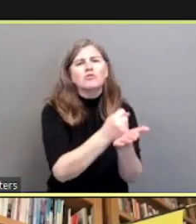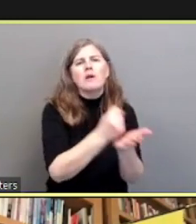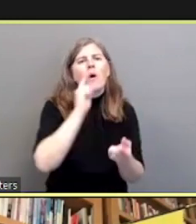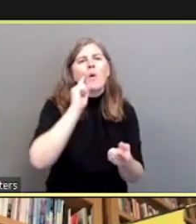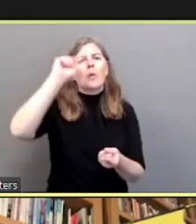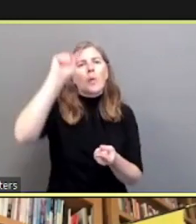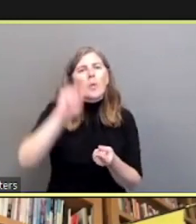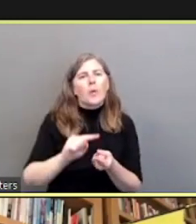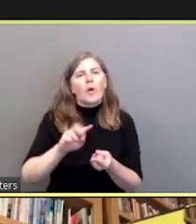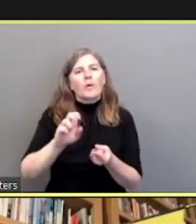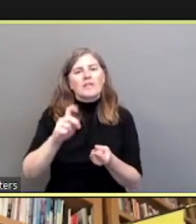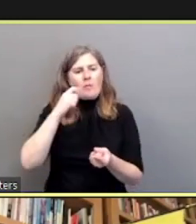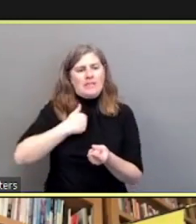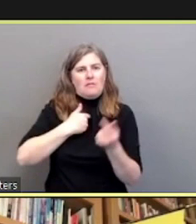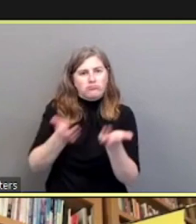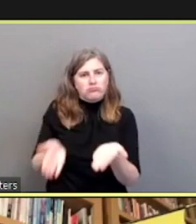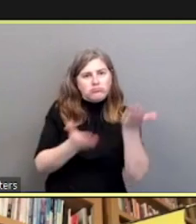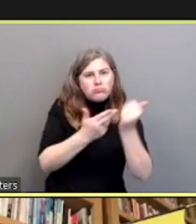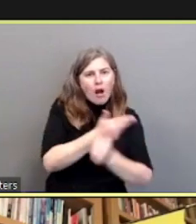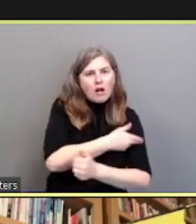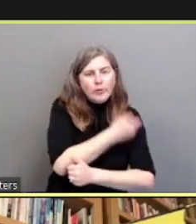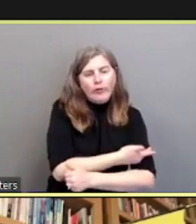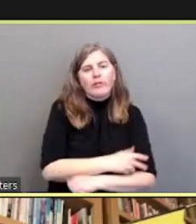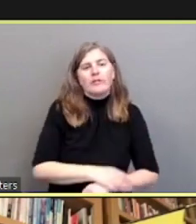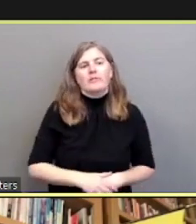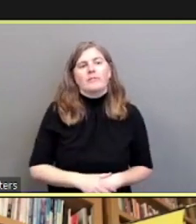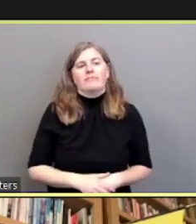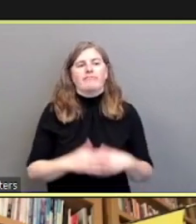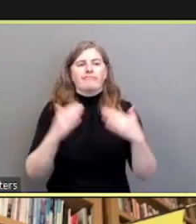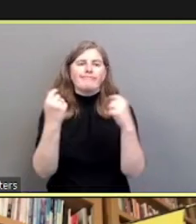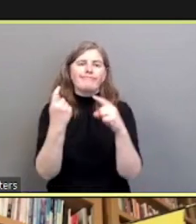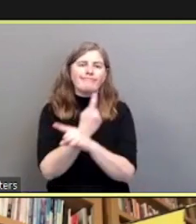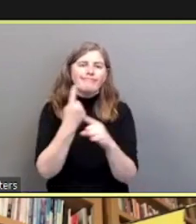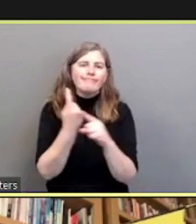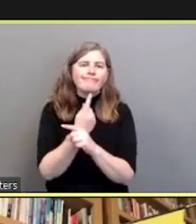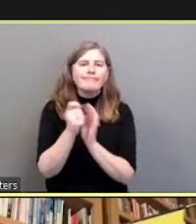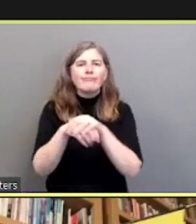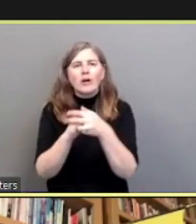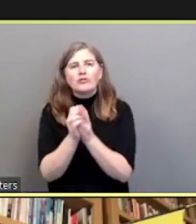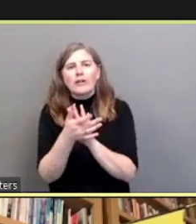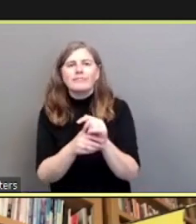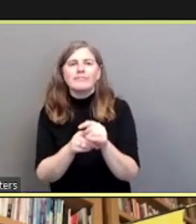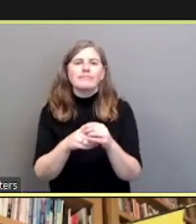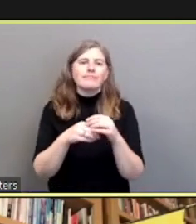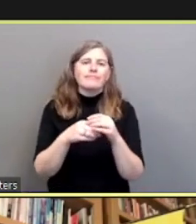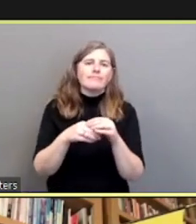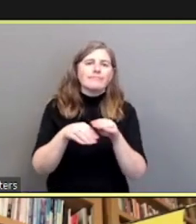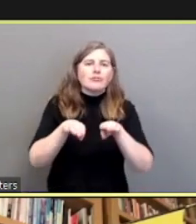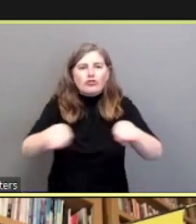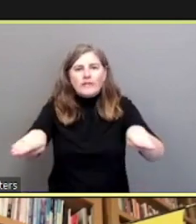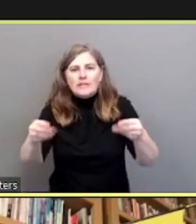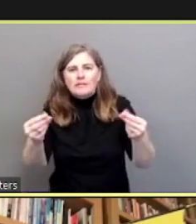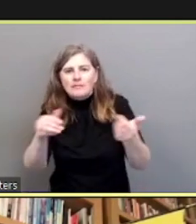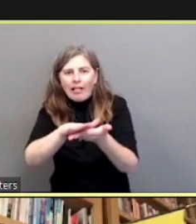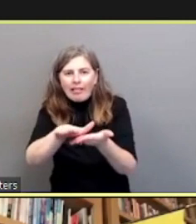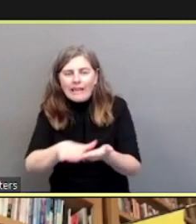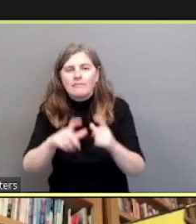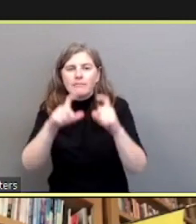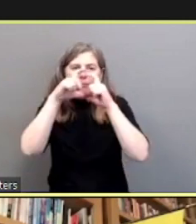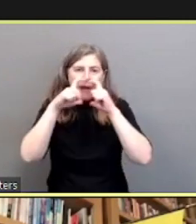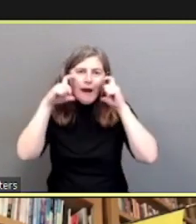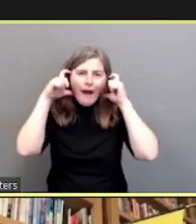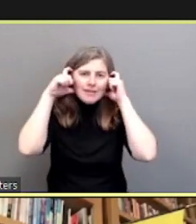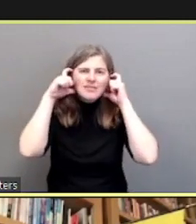risk of hospitalization. And then the usual washing our hands, keeping surfaces clean, keeping those masks on,